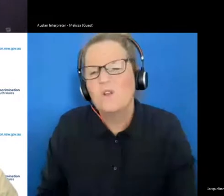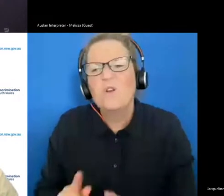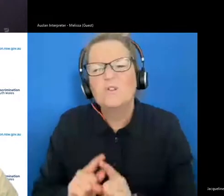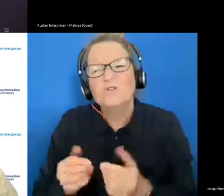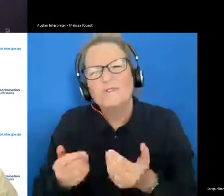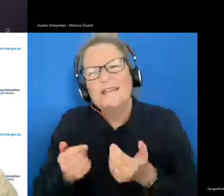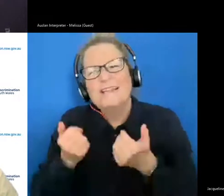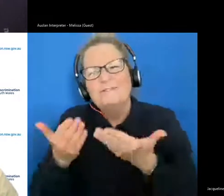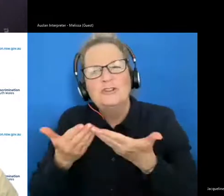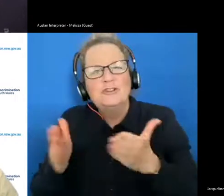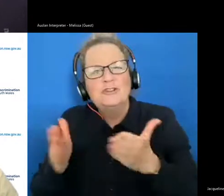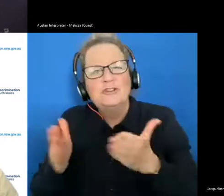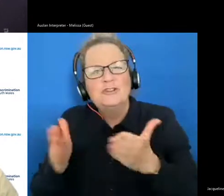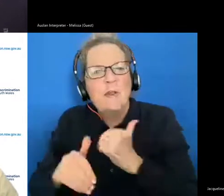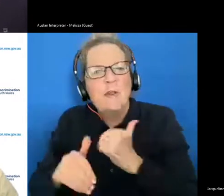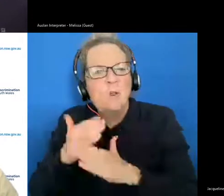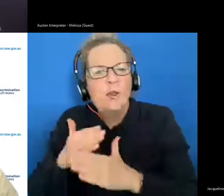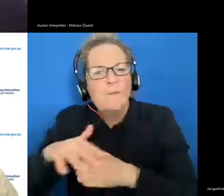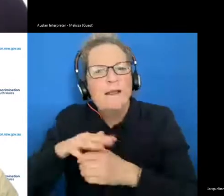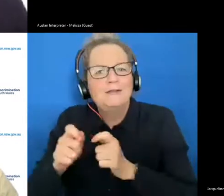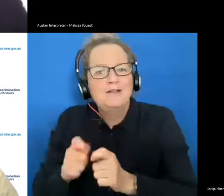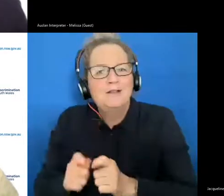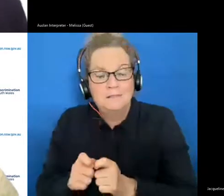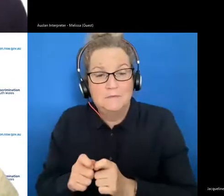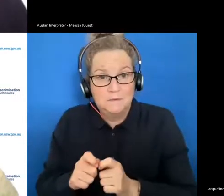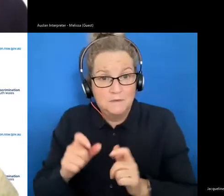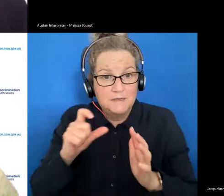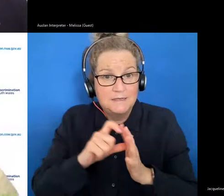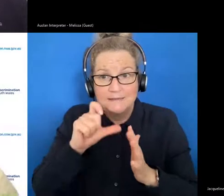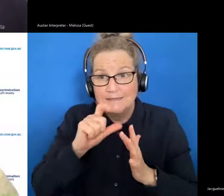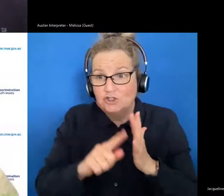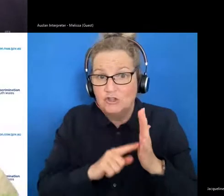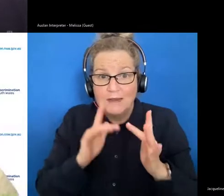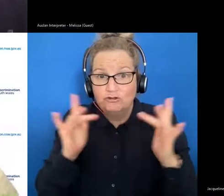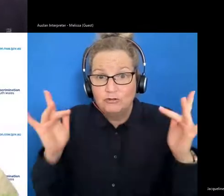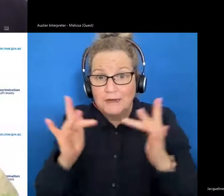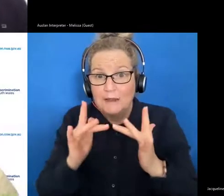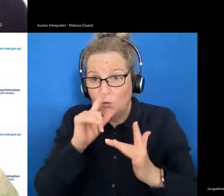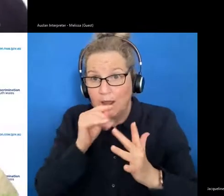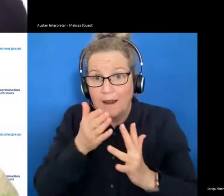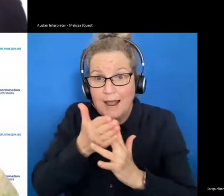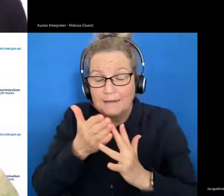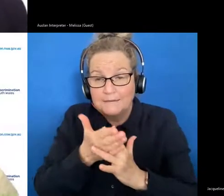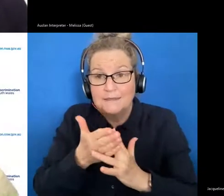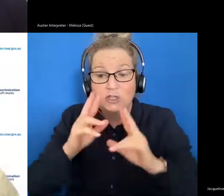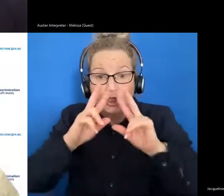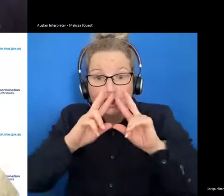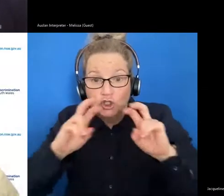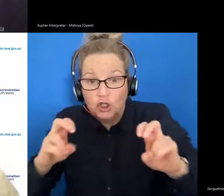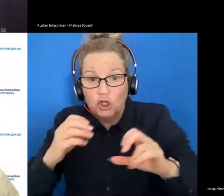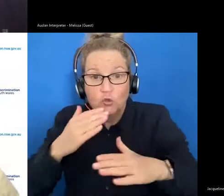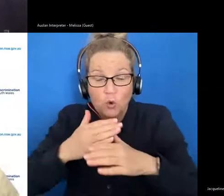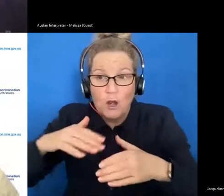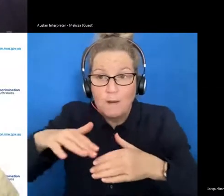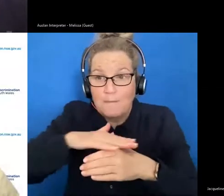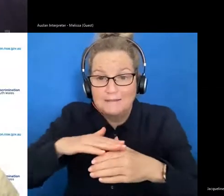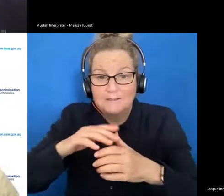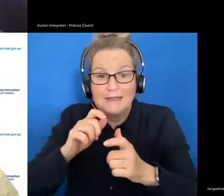workplace adjustments. So if you're on the DCJ intranet, search workplace adjustments and I guarantee you'll find it,